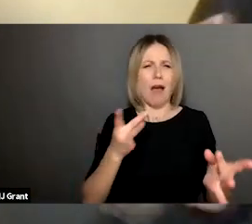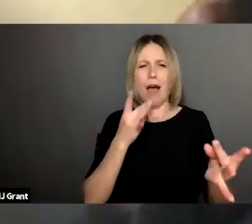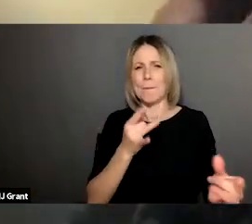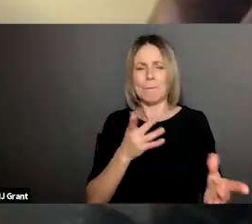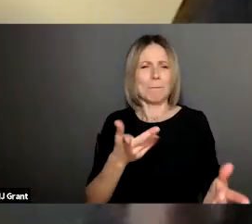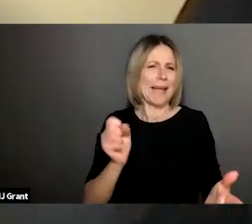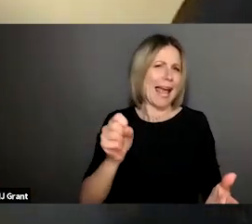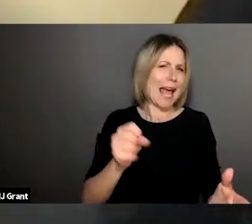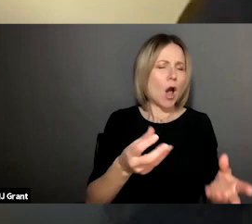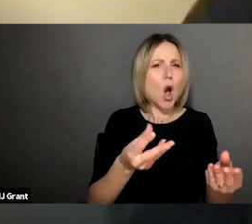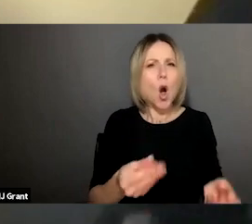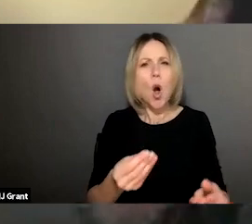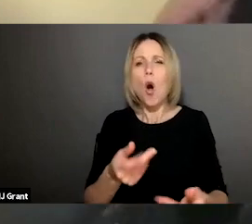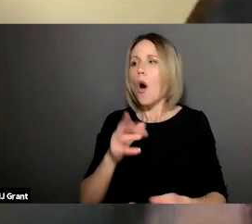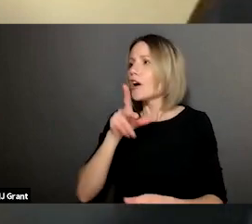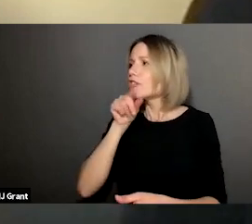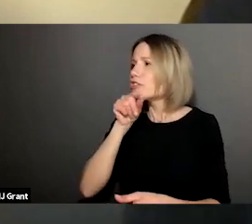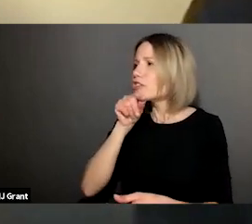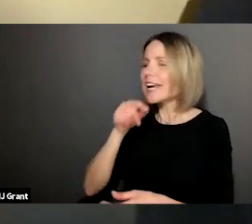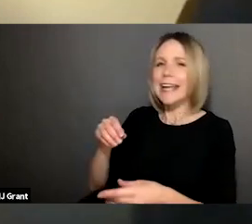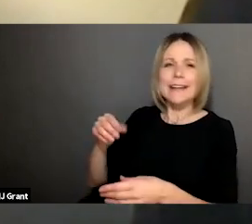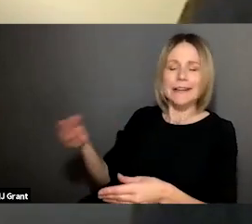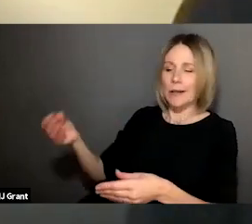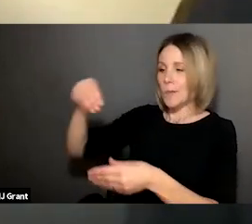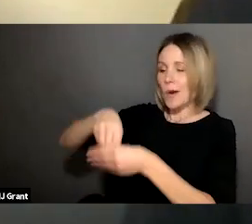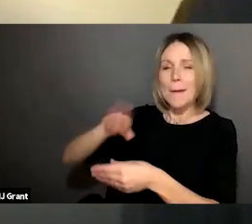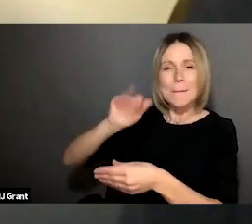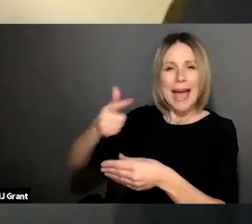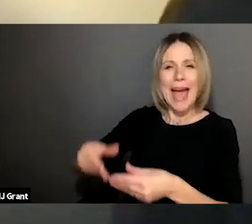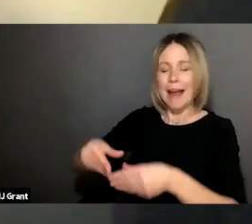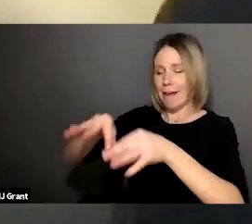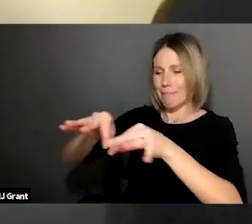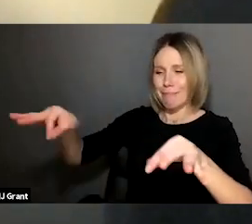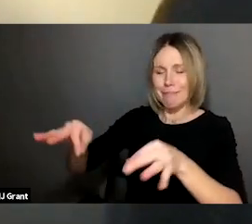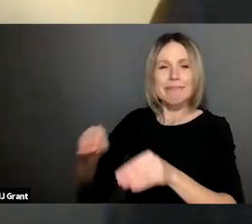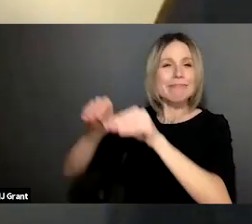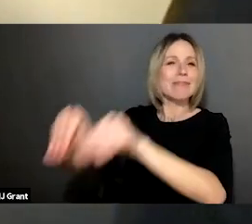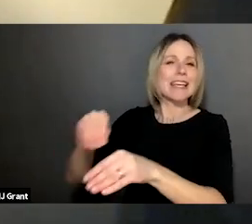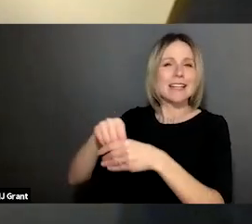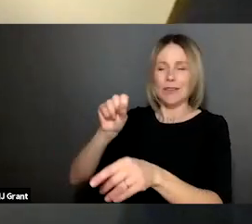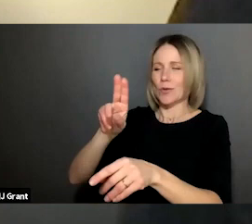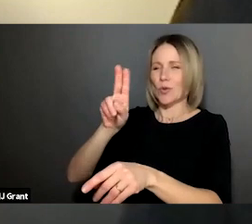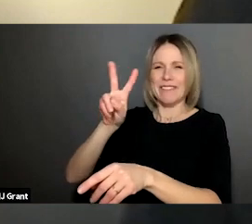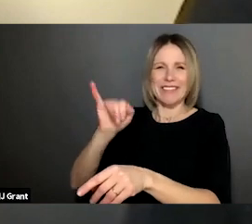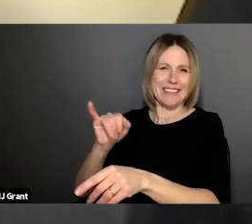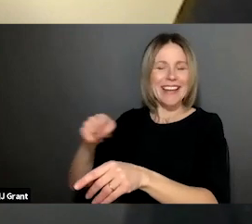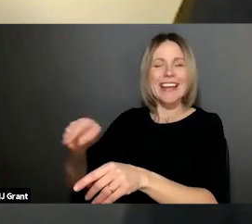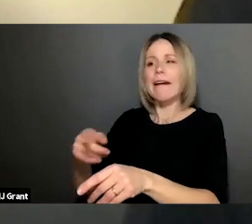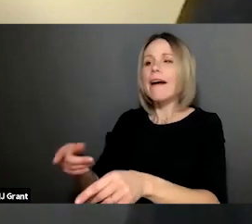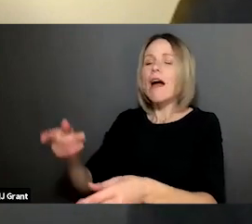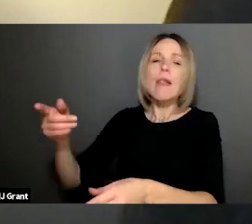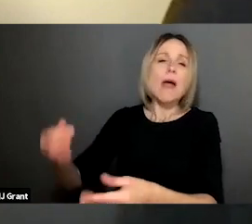it so precisely that when I fry it, I end up with the greatest fried chicken in the world, even though it's just